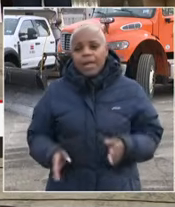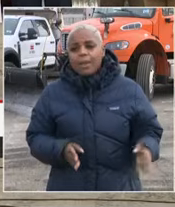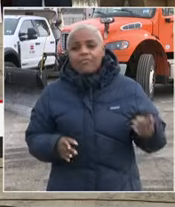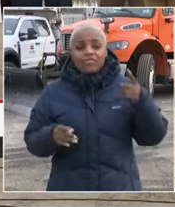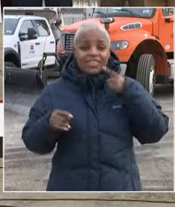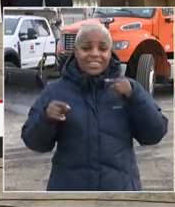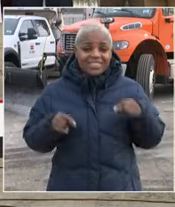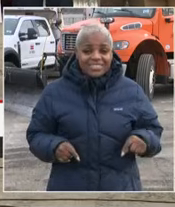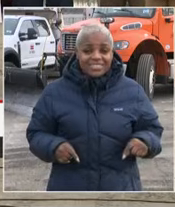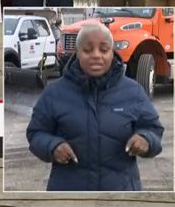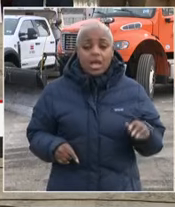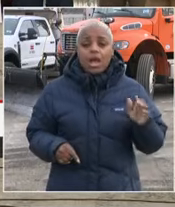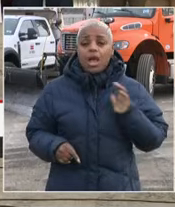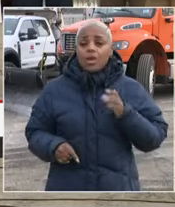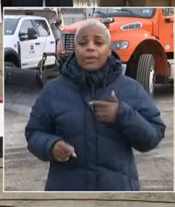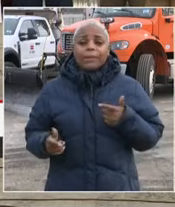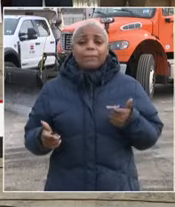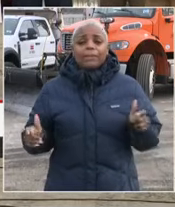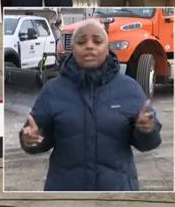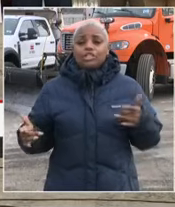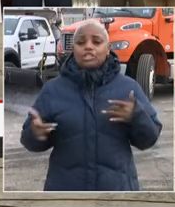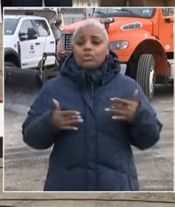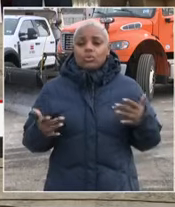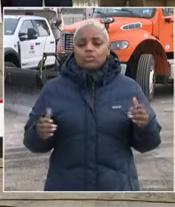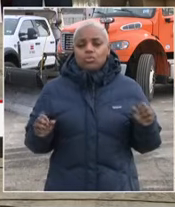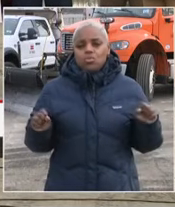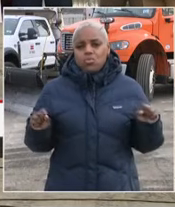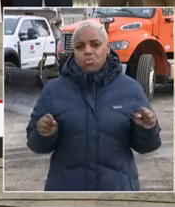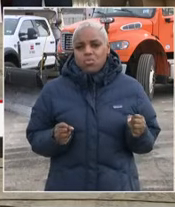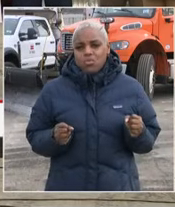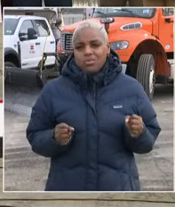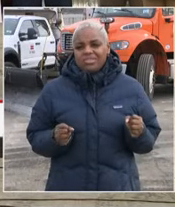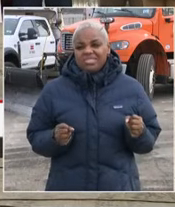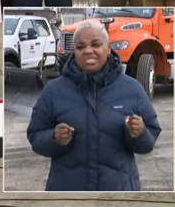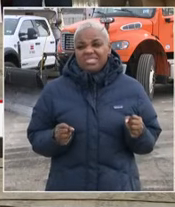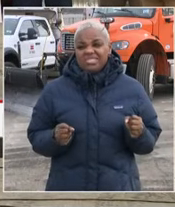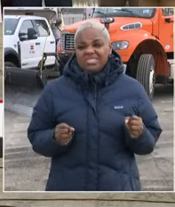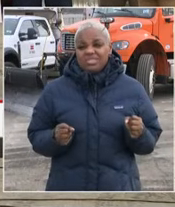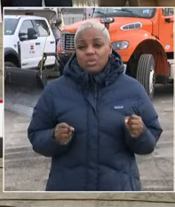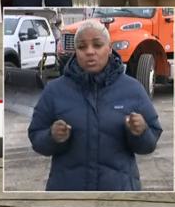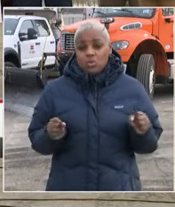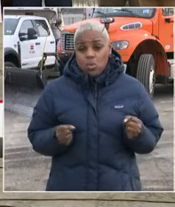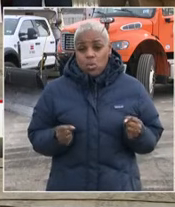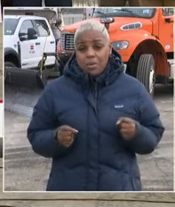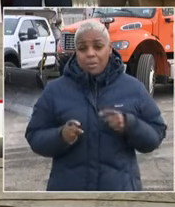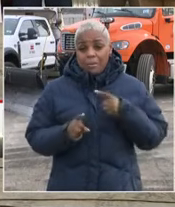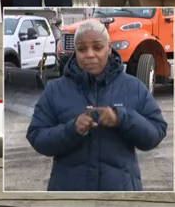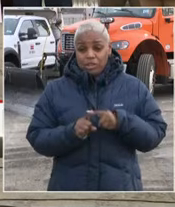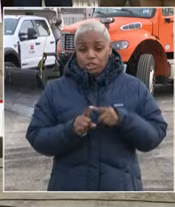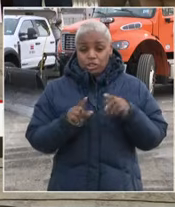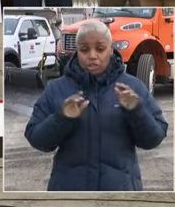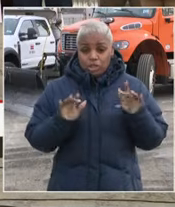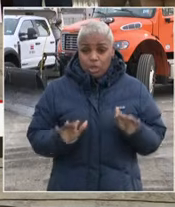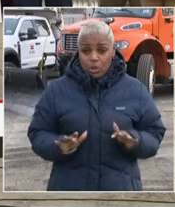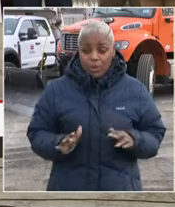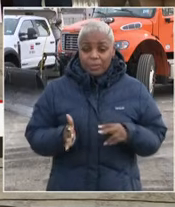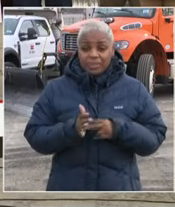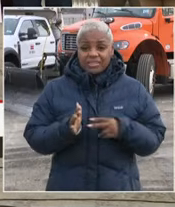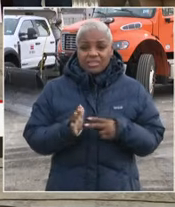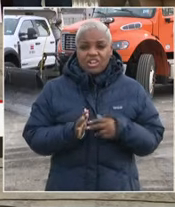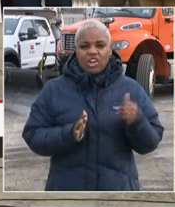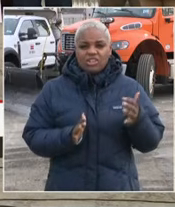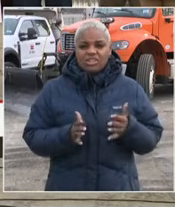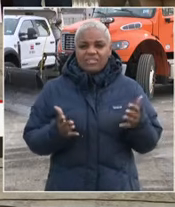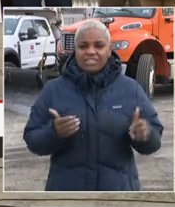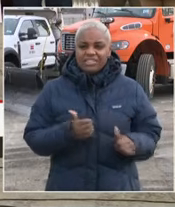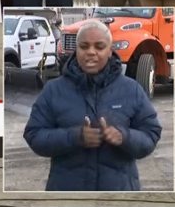cold. And the cold weather like this mixed with precipitation puts people in a lot of danger. Being